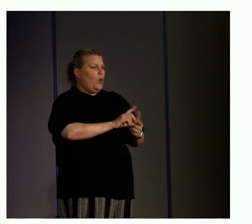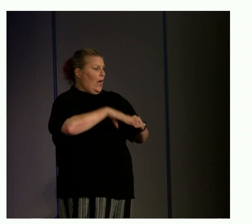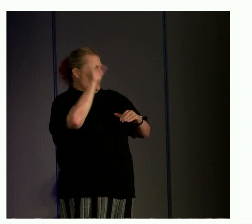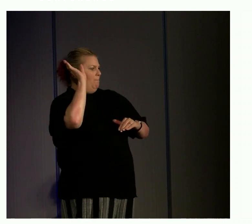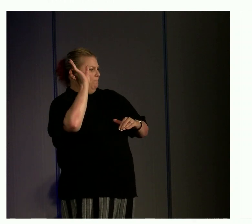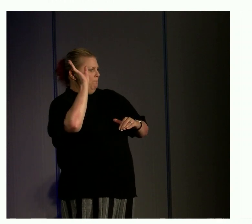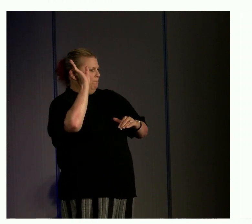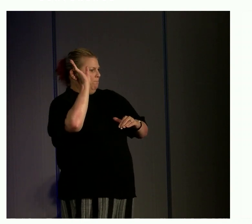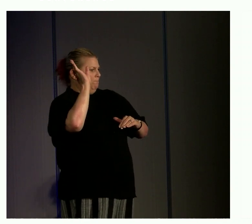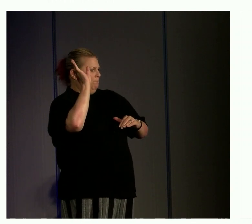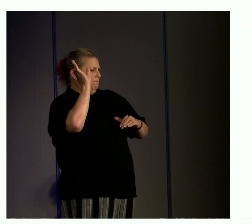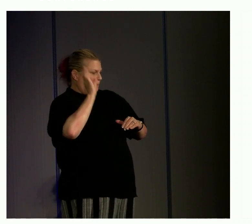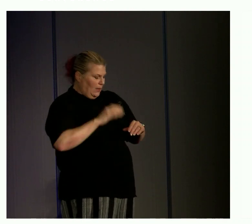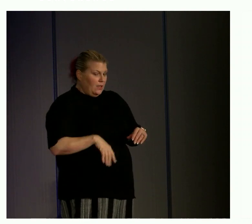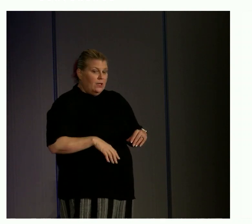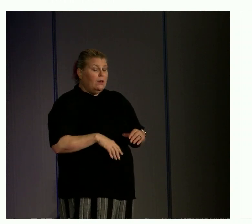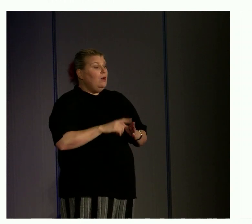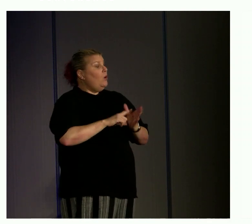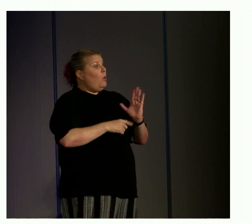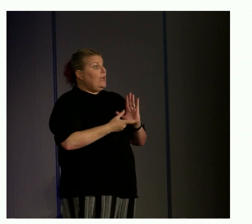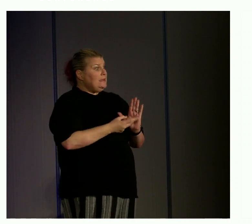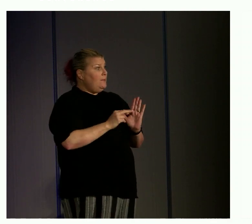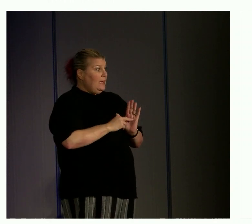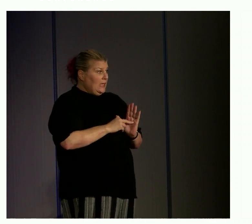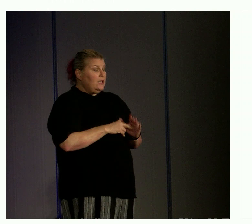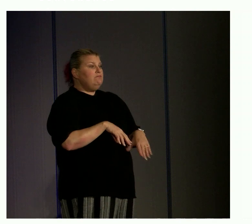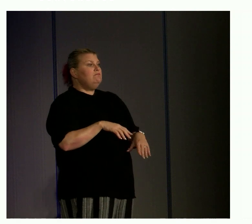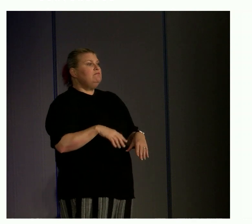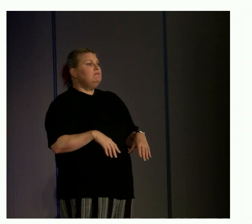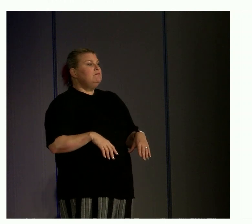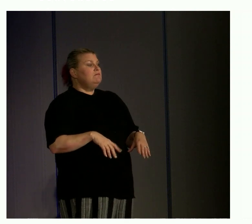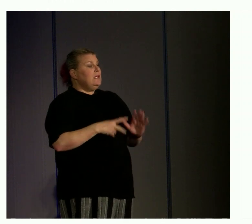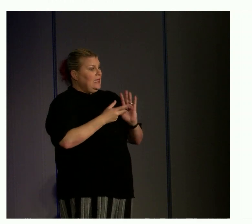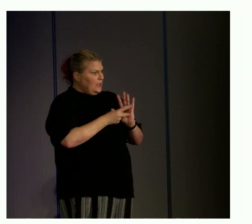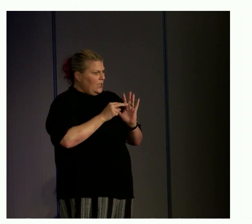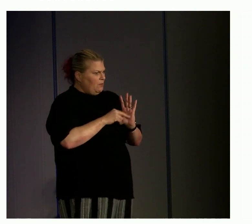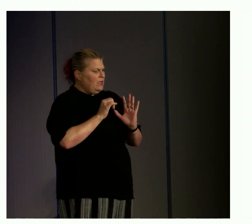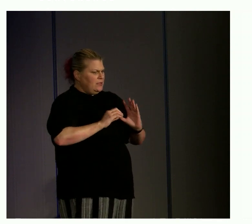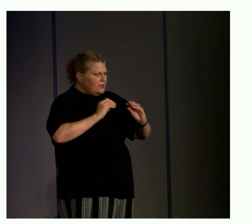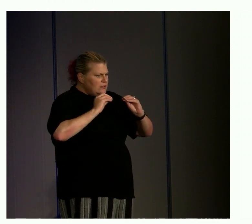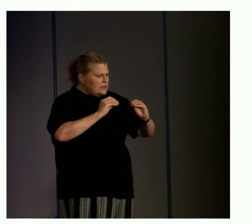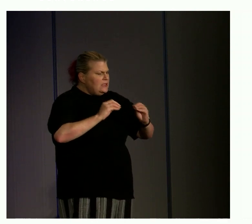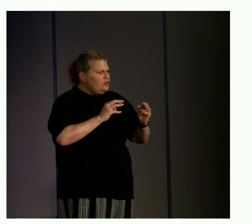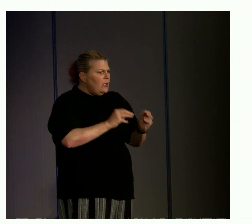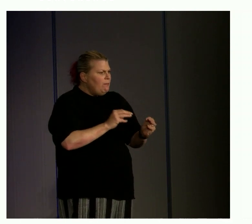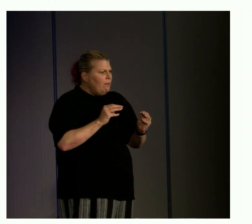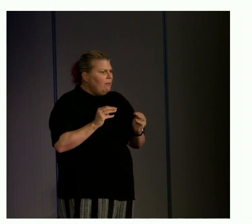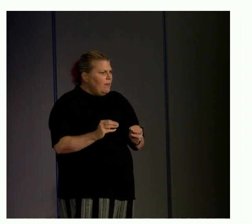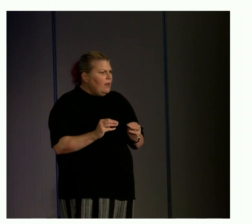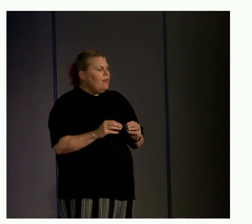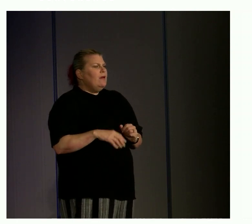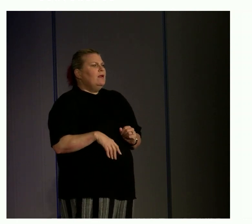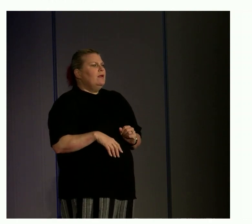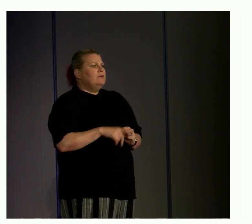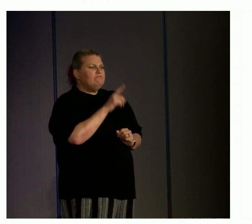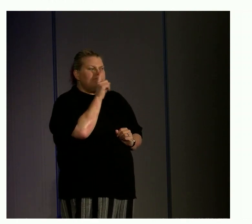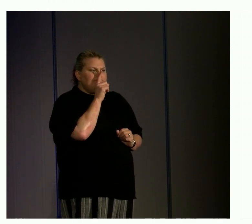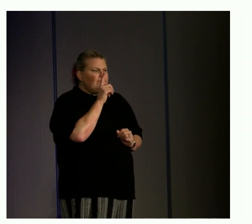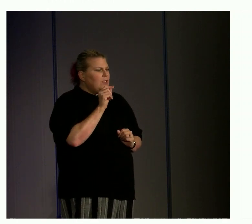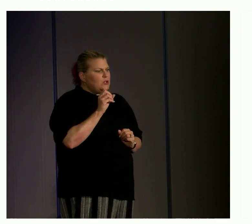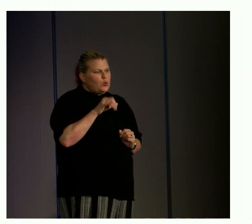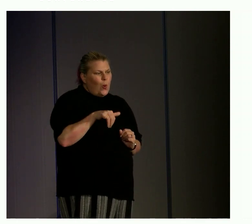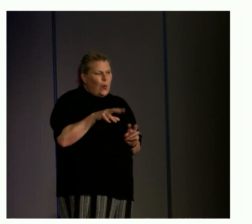up. What does it mean, in fact? It means that it is a teaching method. It's not a